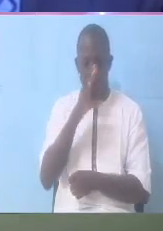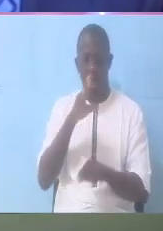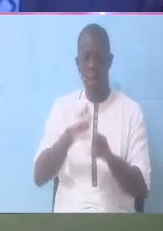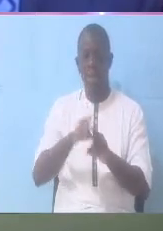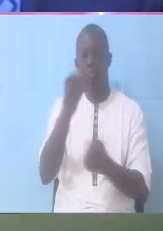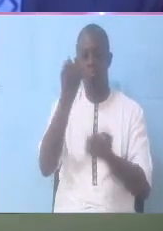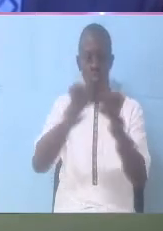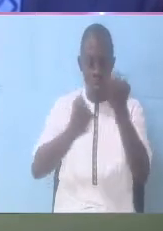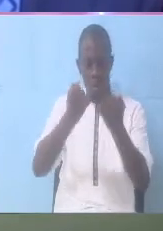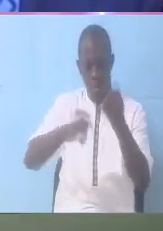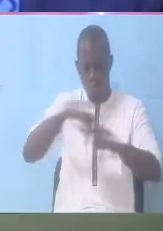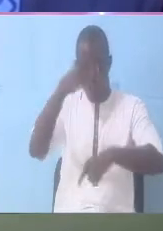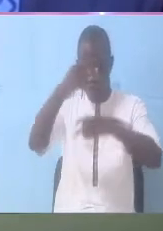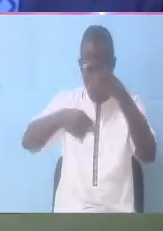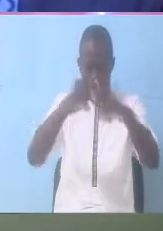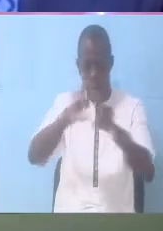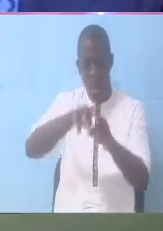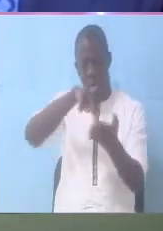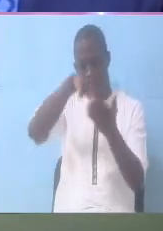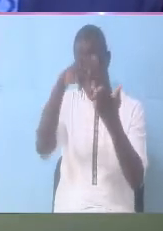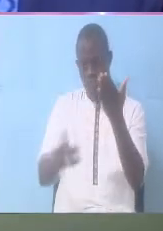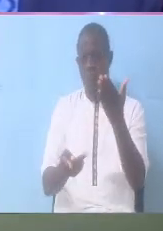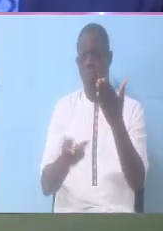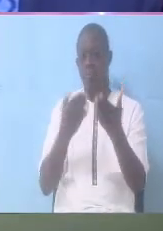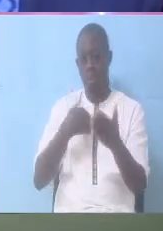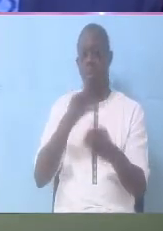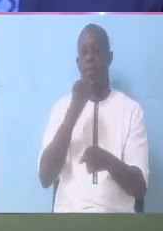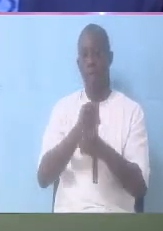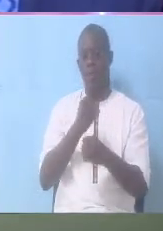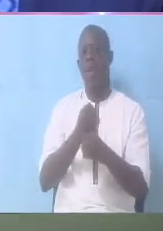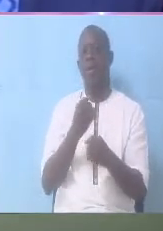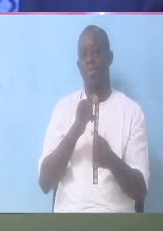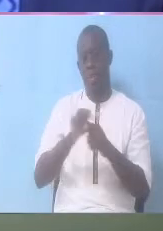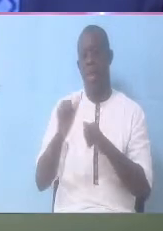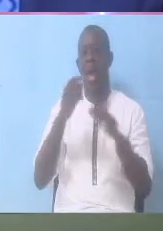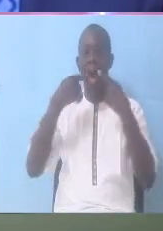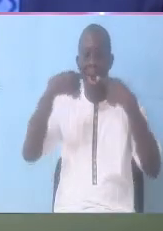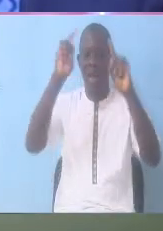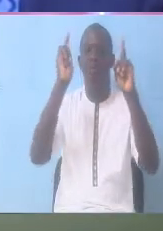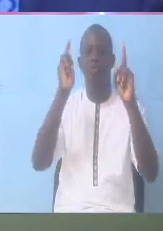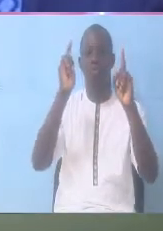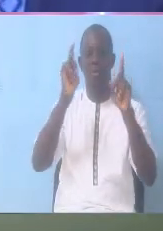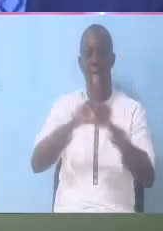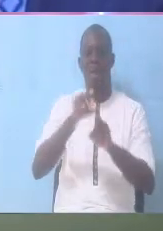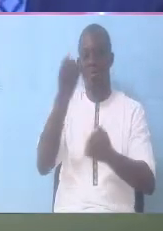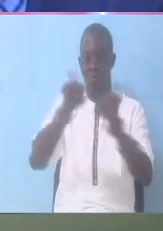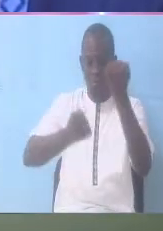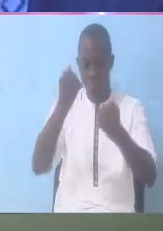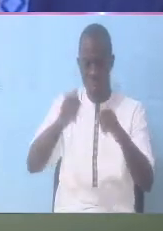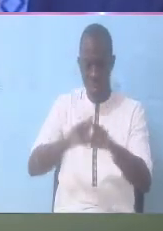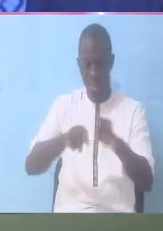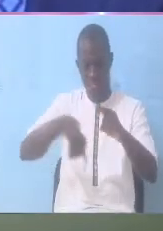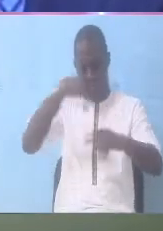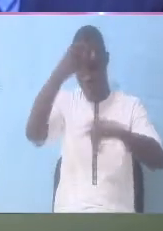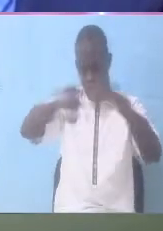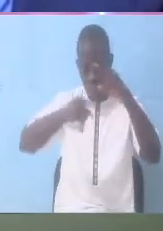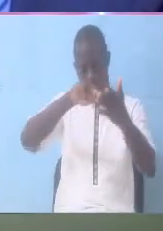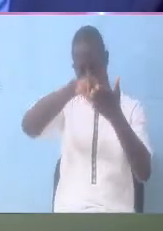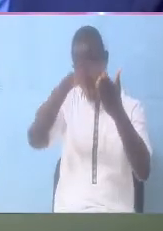They were discussing, the three of them, and they came to the term to say, let them announce the car had somersaulted when they were taking them to